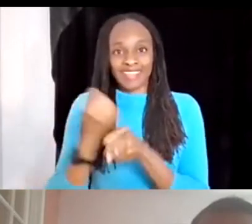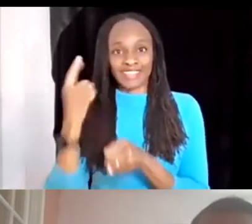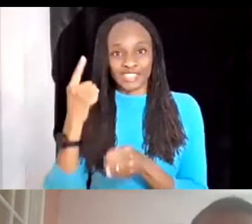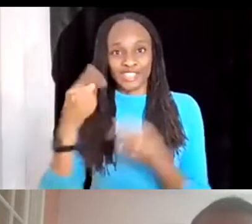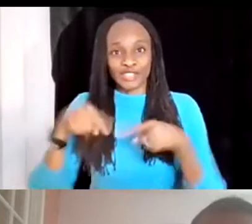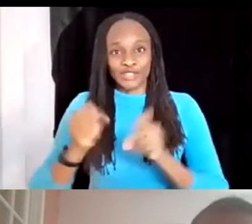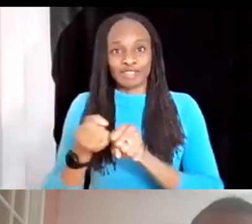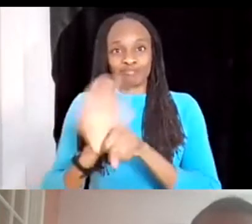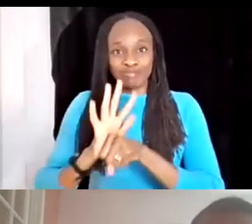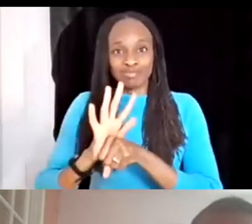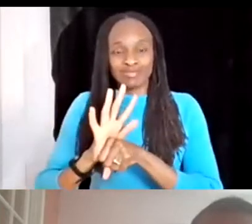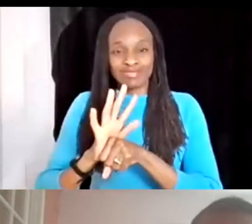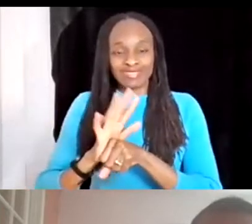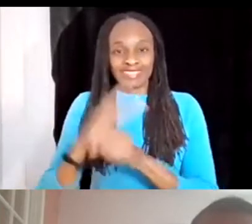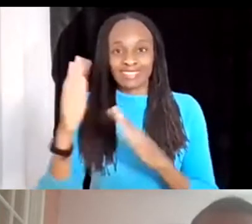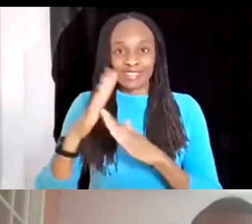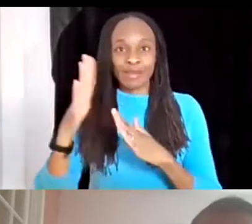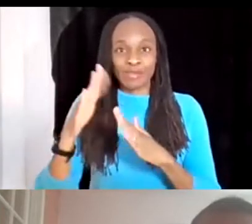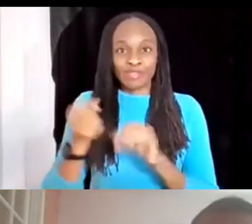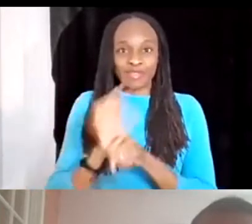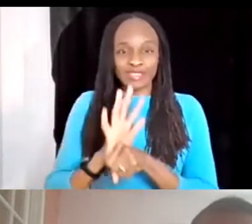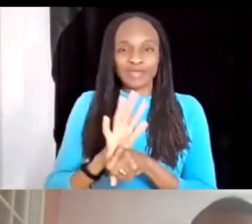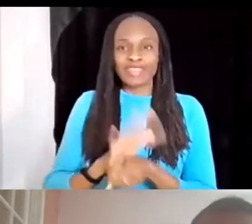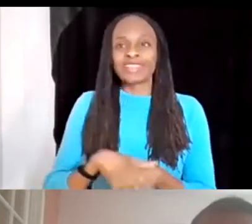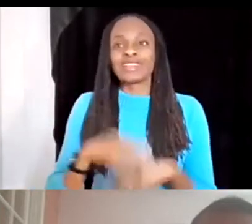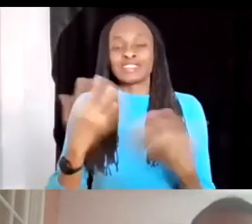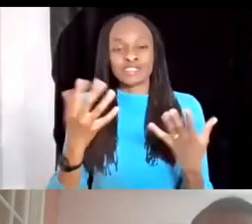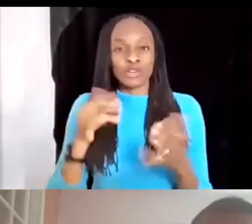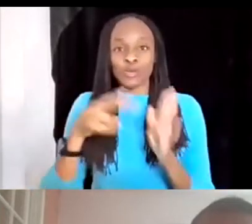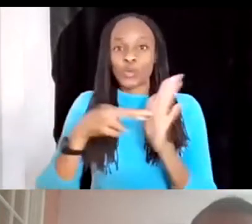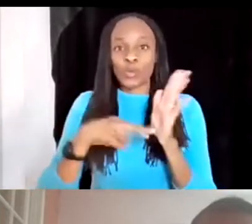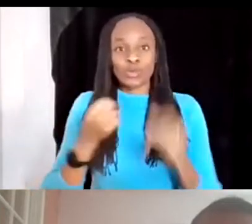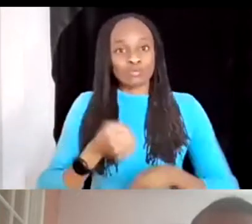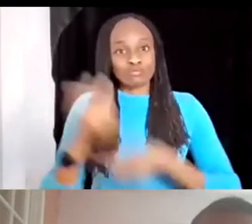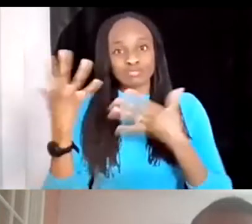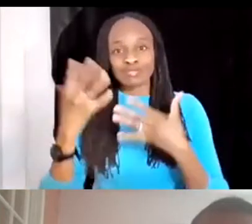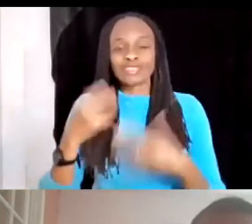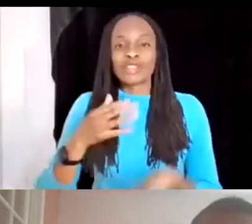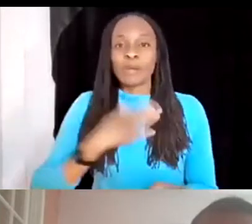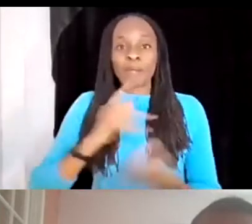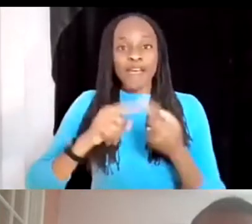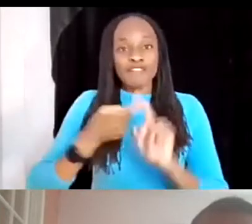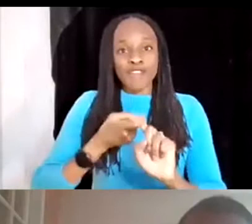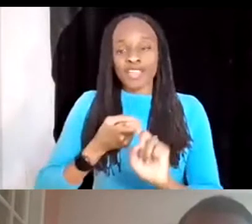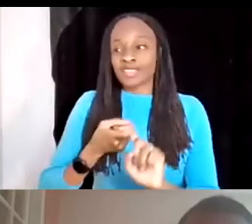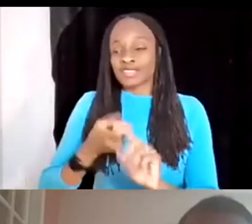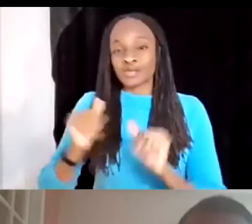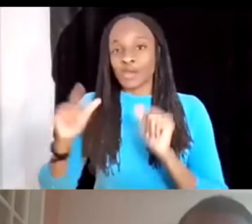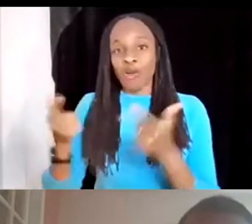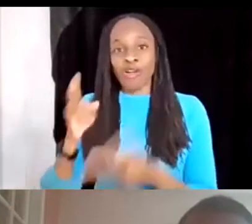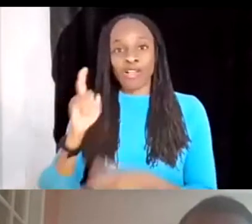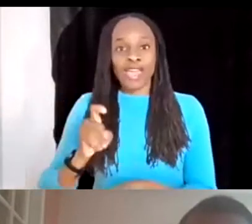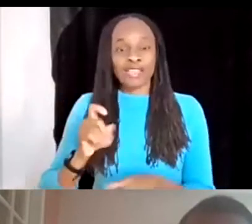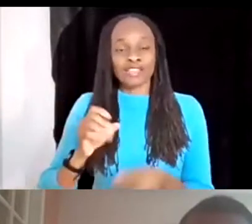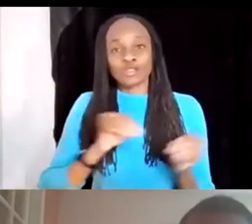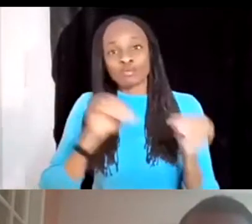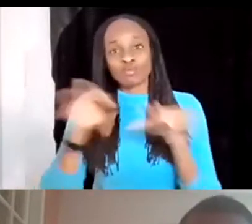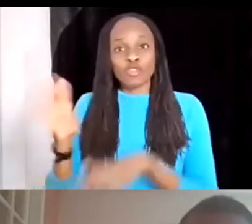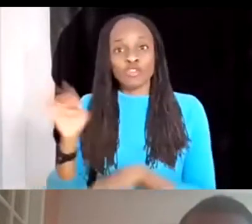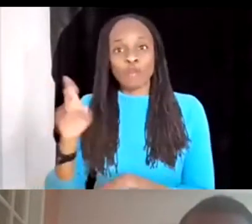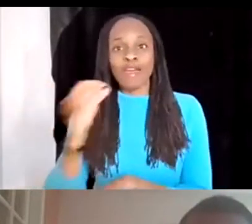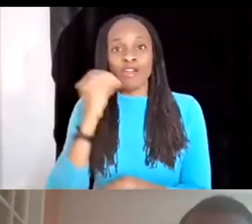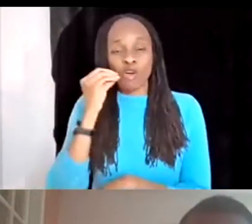was out the window, right? But what basically happened was, you know, my friends and I had to move back home. I'm currently in Sacramento, not in